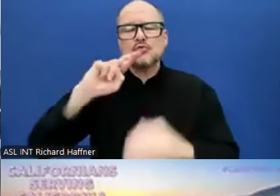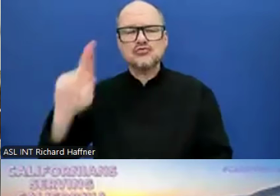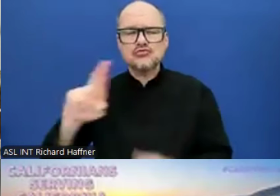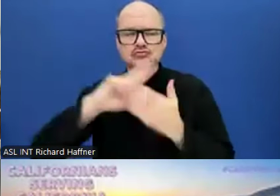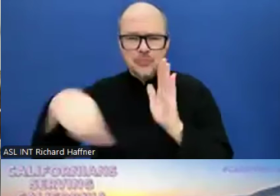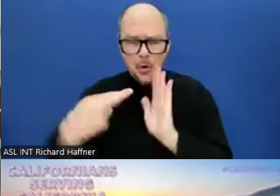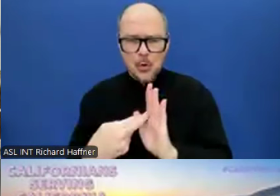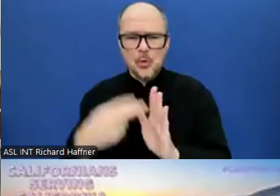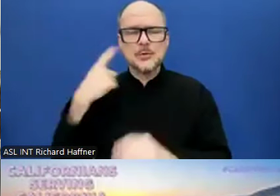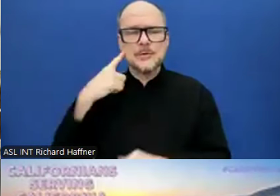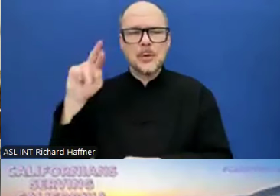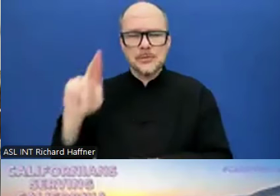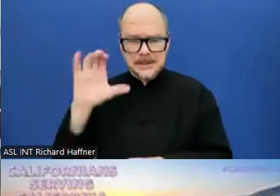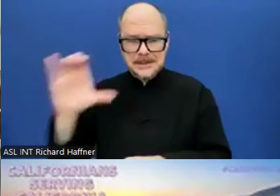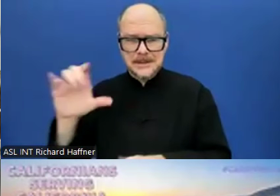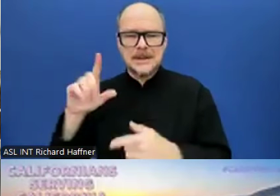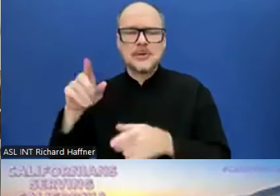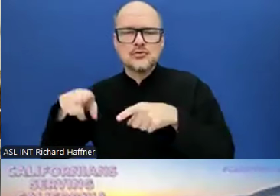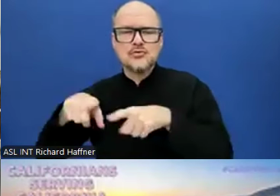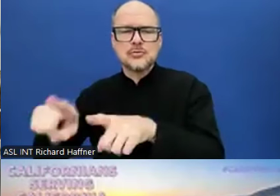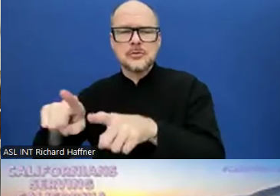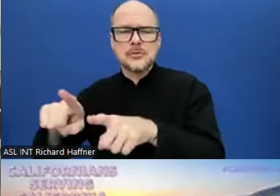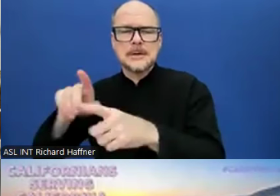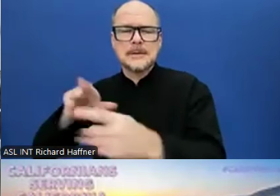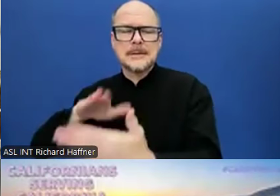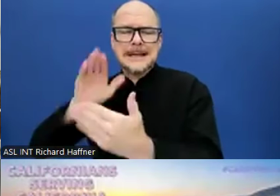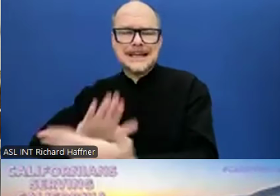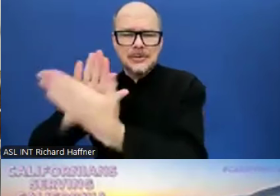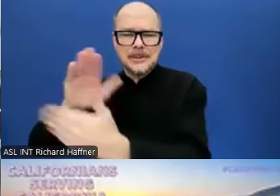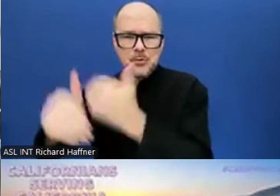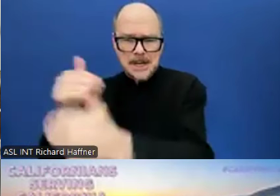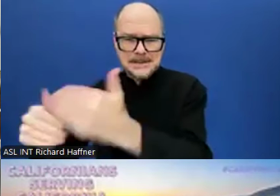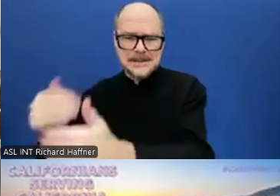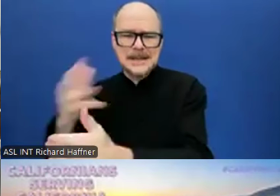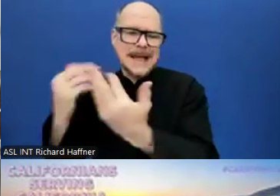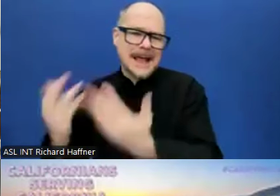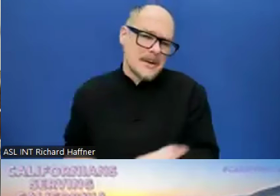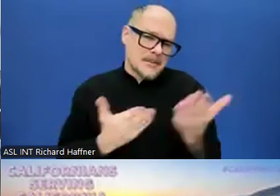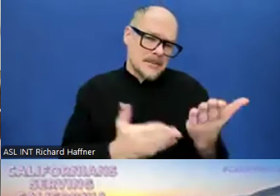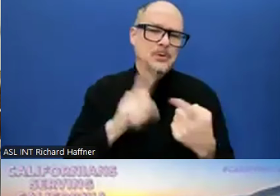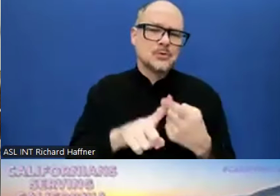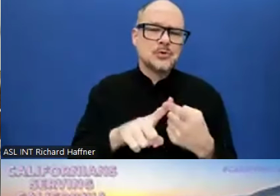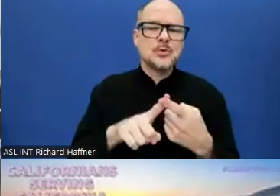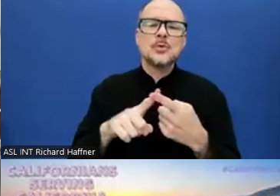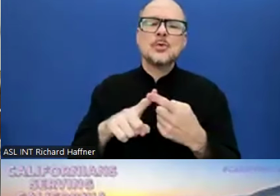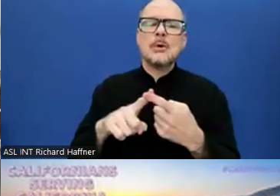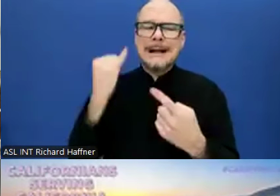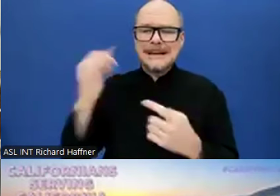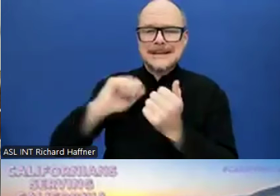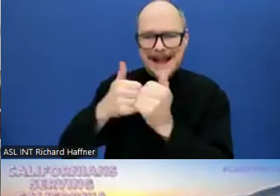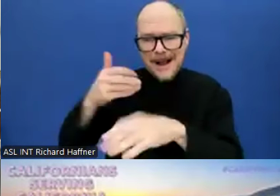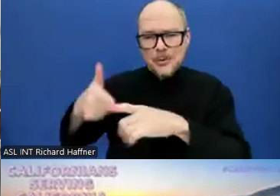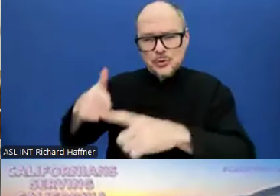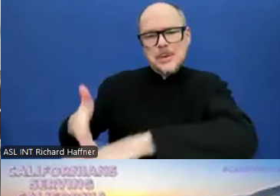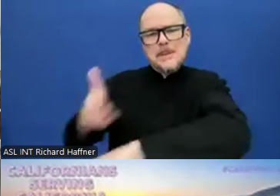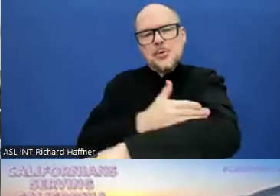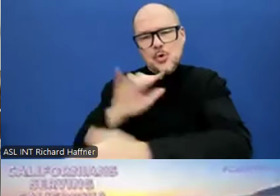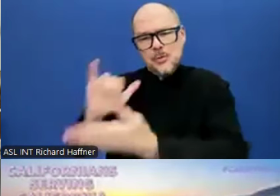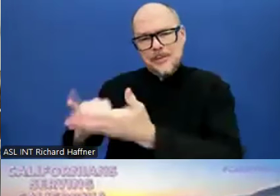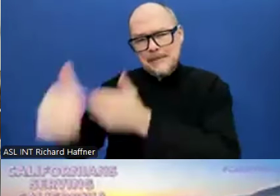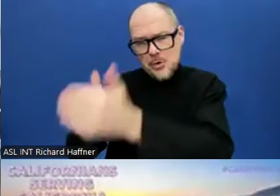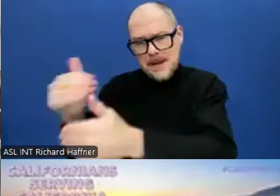process, and for that subcommittee to bring back proposed recommendations for improvements to that process to the advisory committee for you